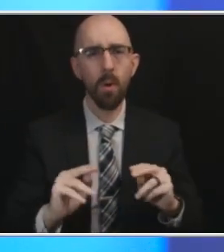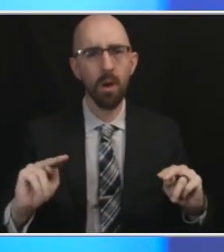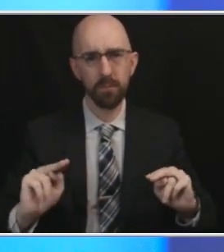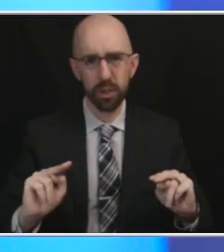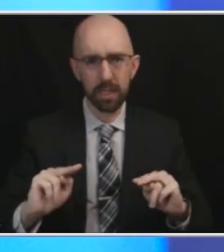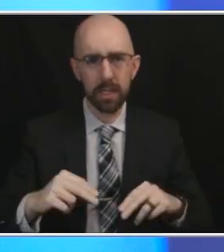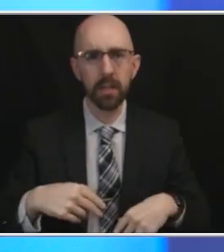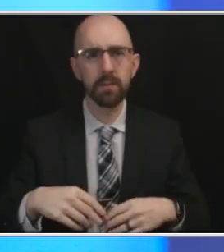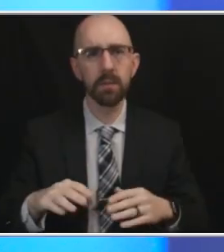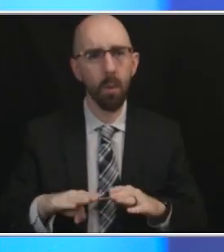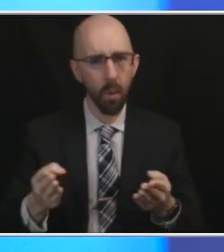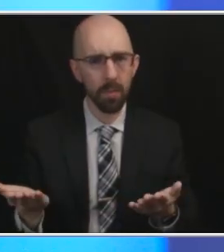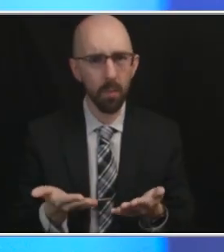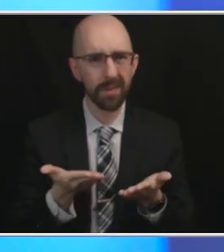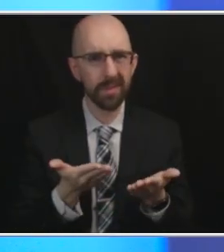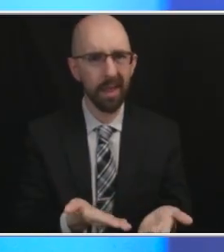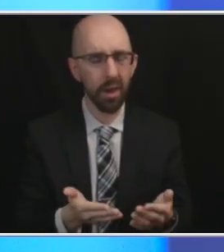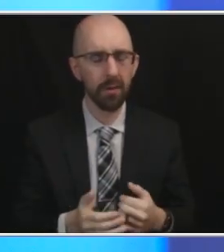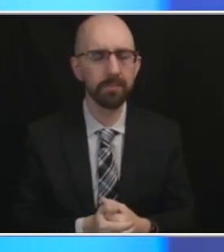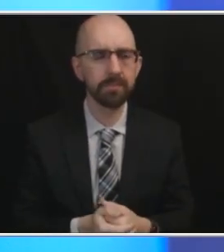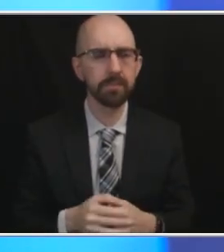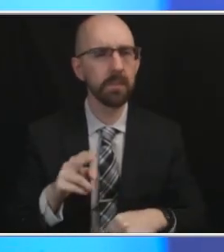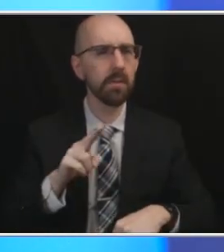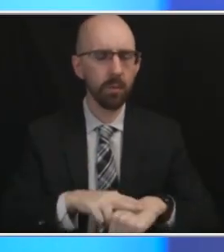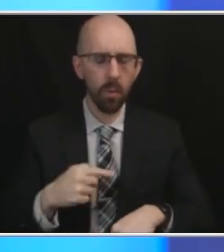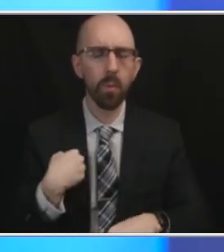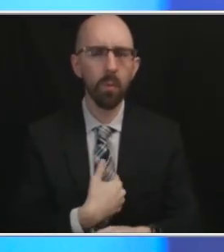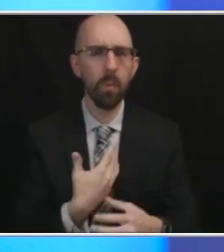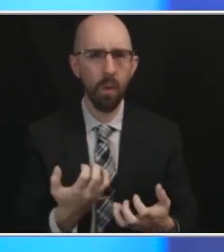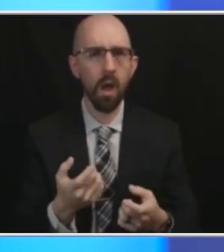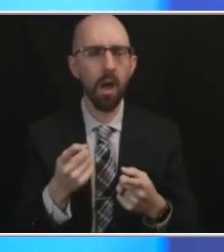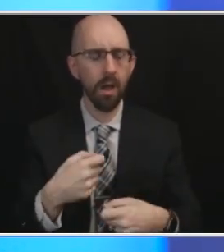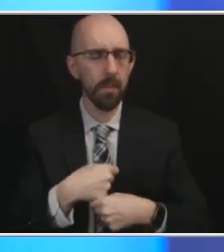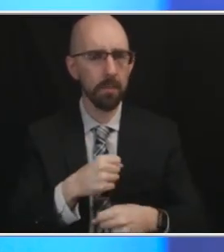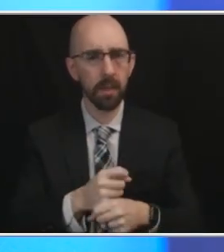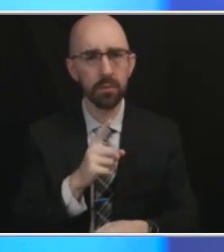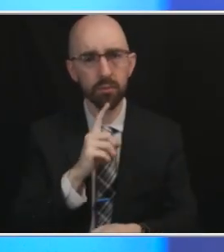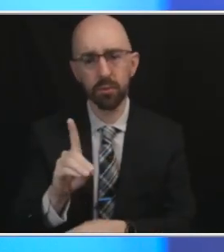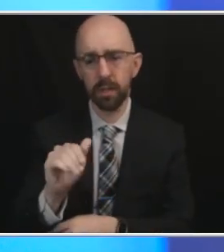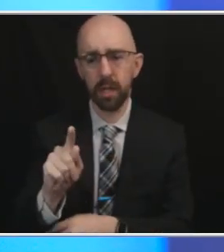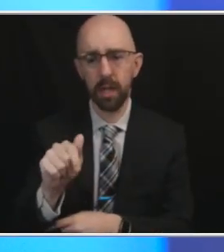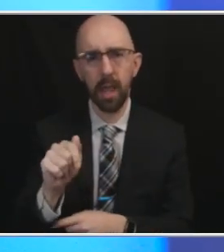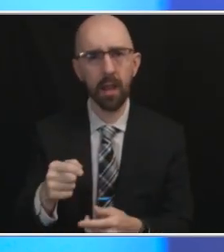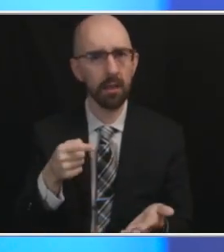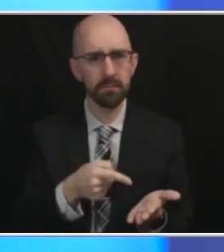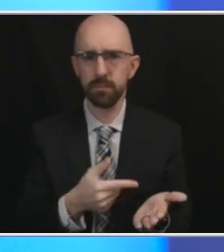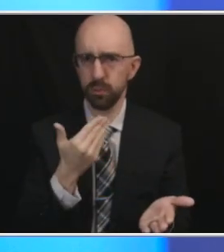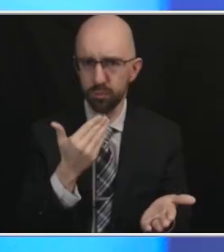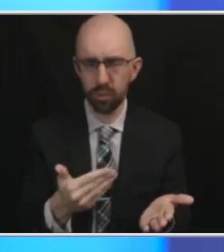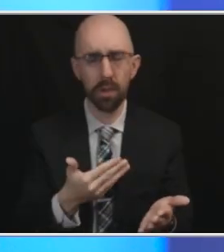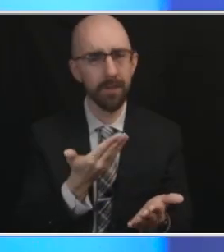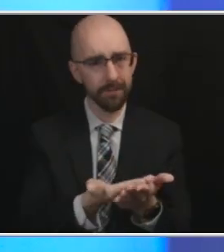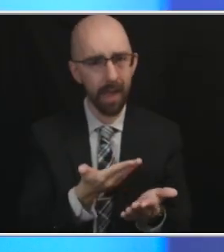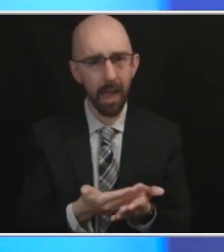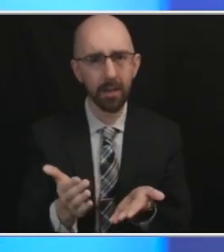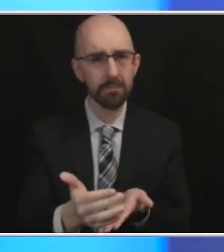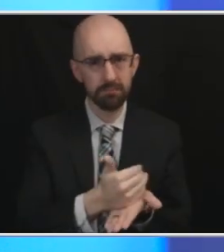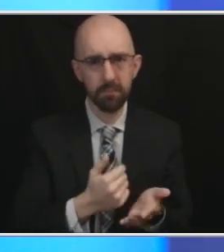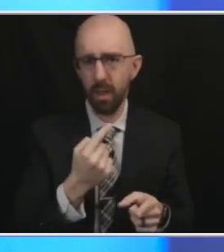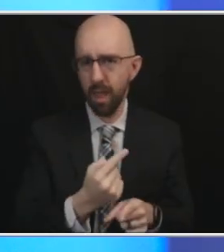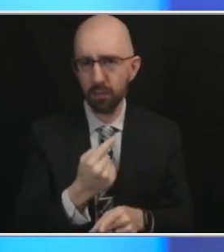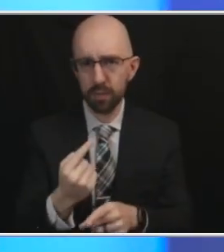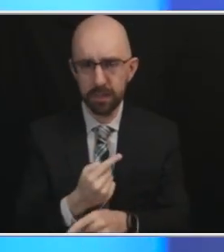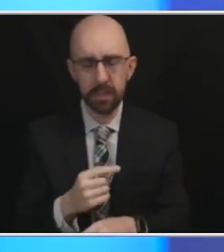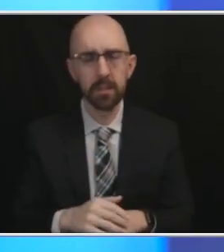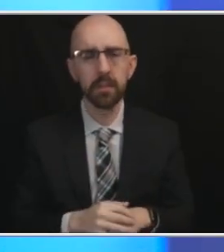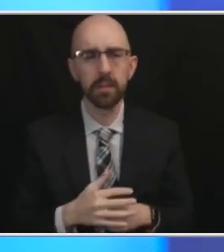there. And of course, we want to make sure that the data is solid, that the facts are collected accurately, and that the